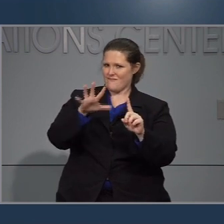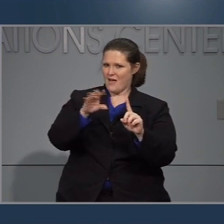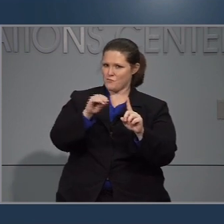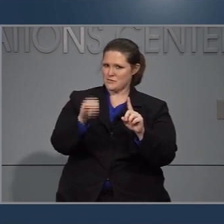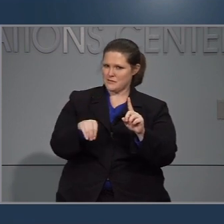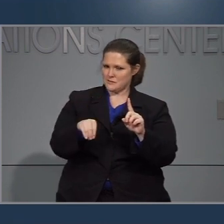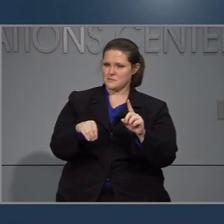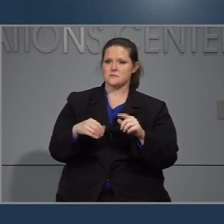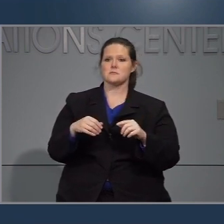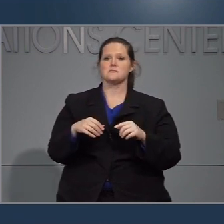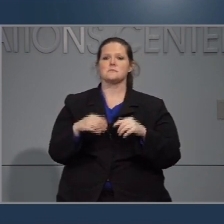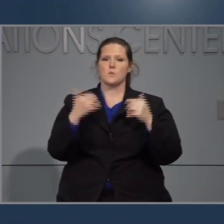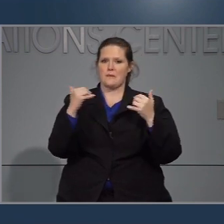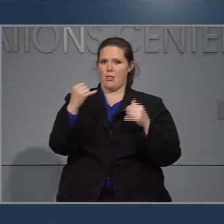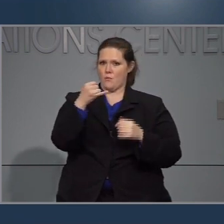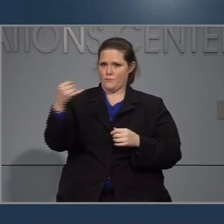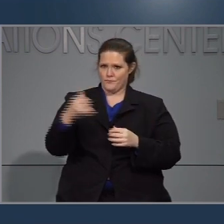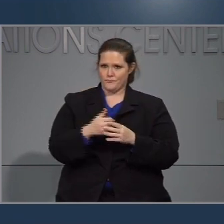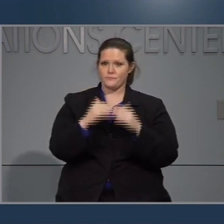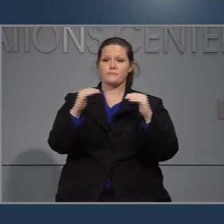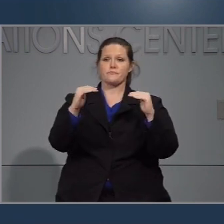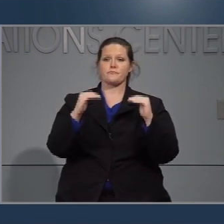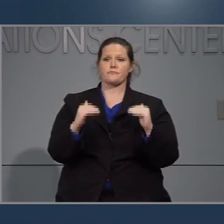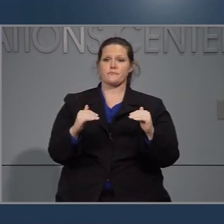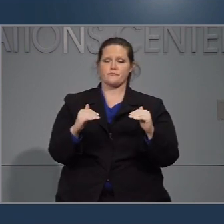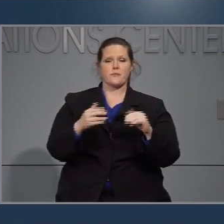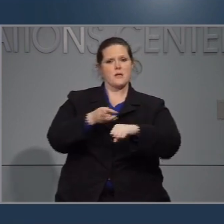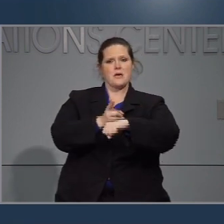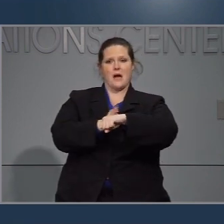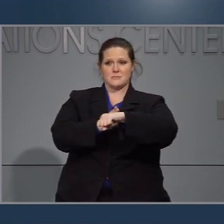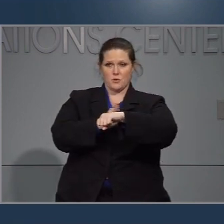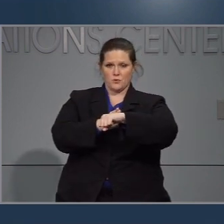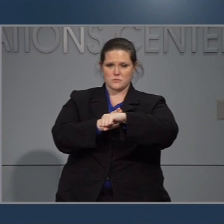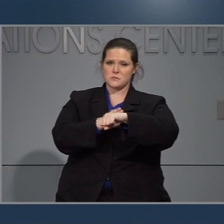Carolina's trajectory of hospitalizations continues to increase,